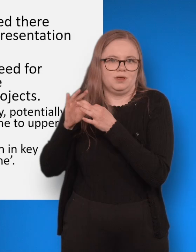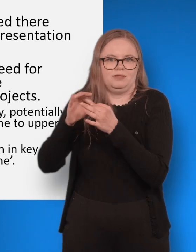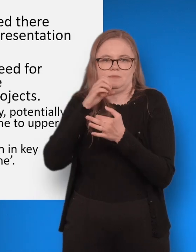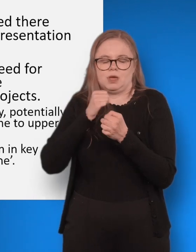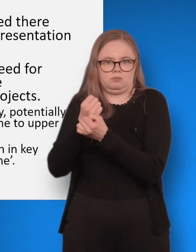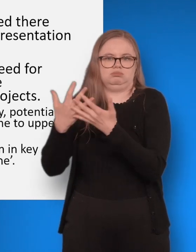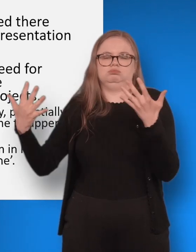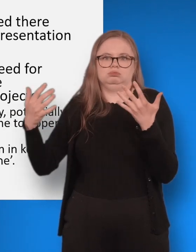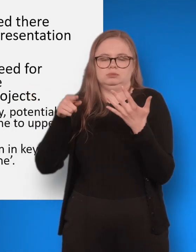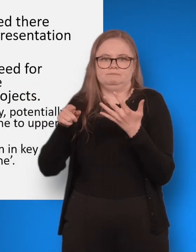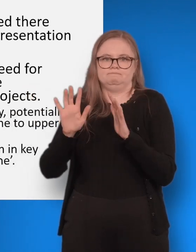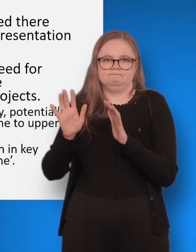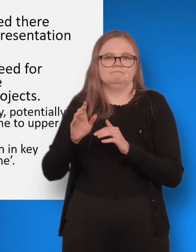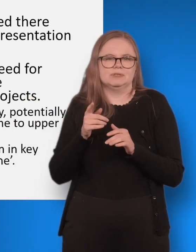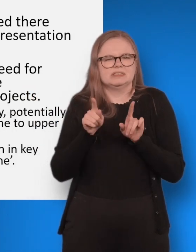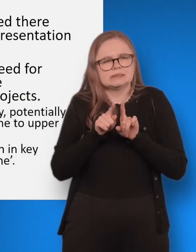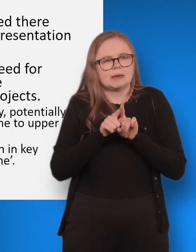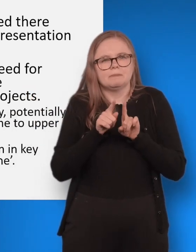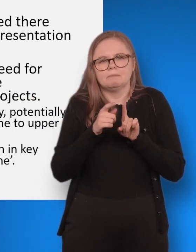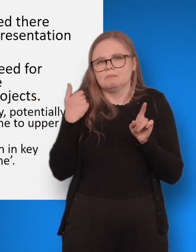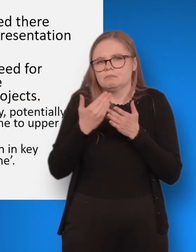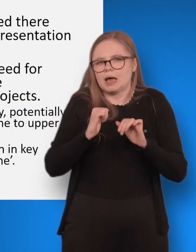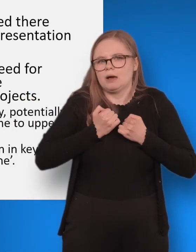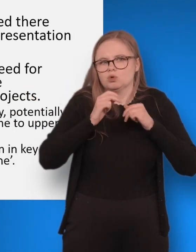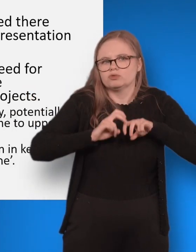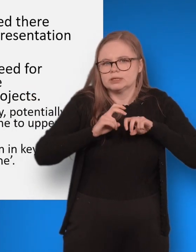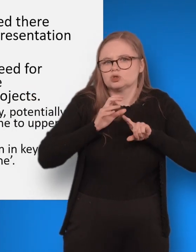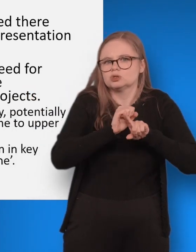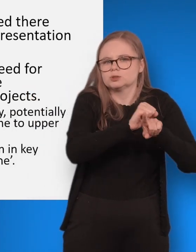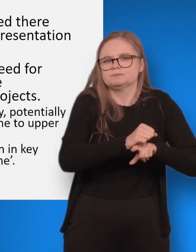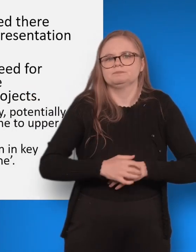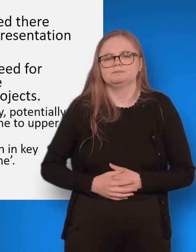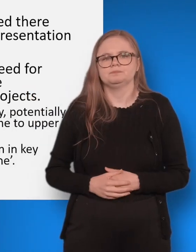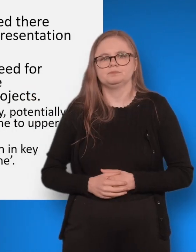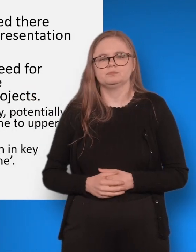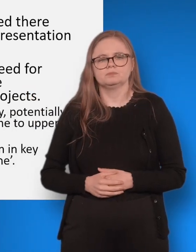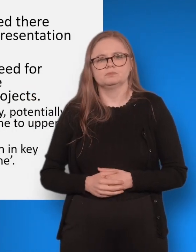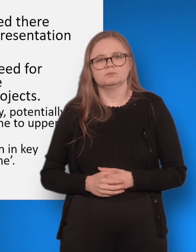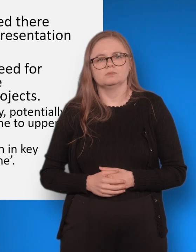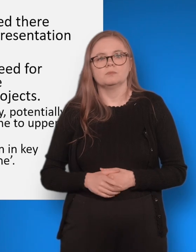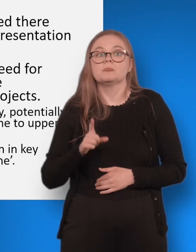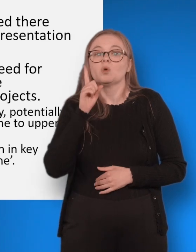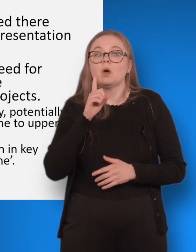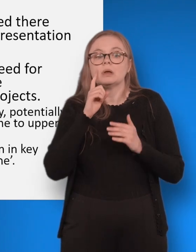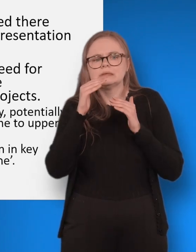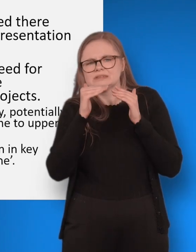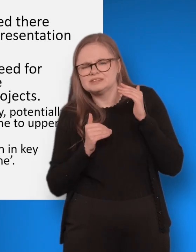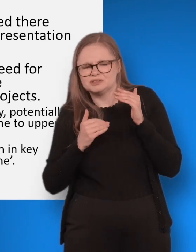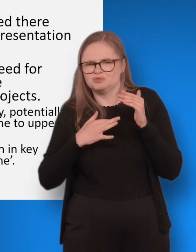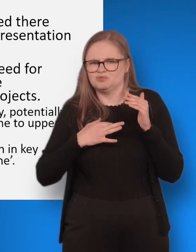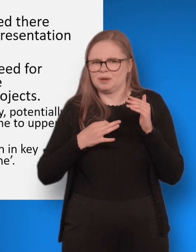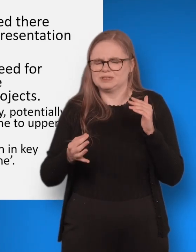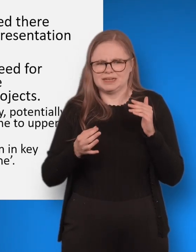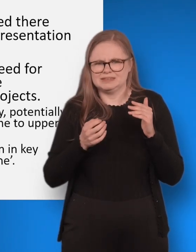case for what we see in this study. The low levels of women representation suggest that there's a need